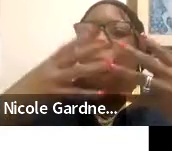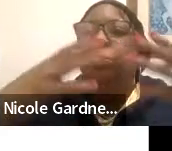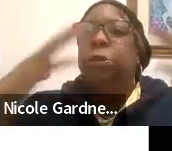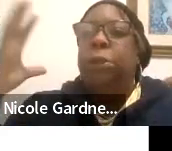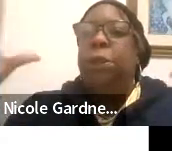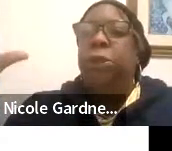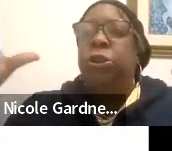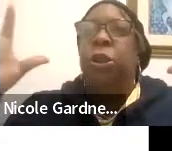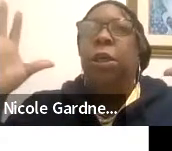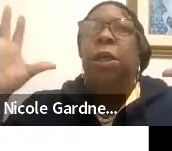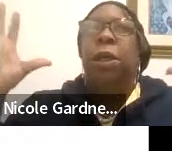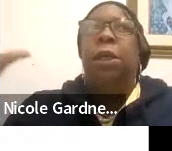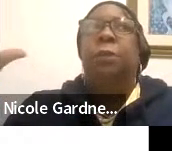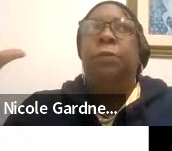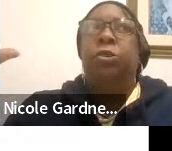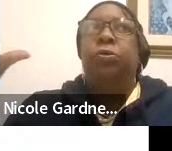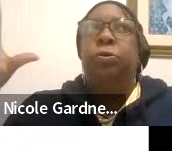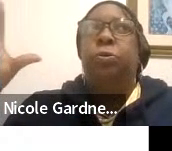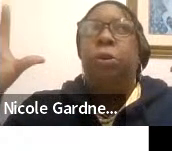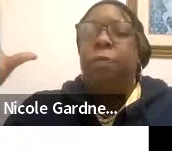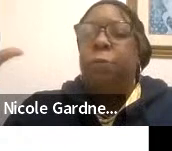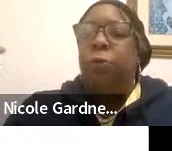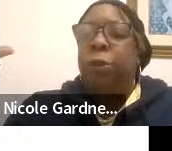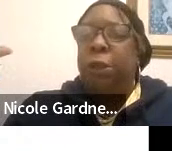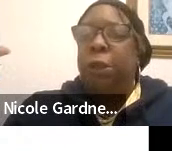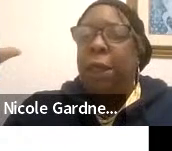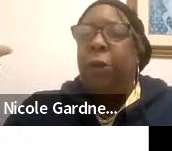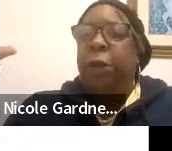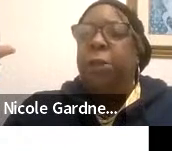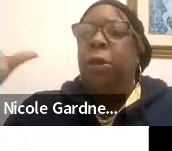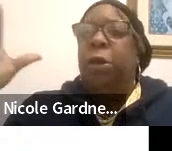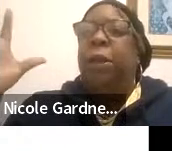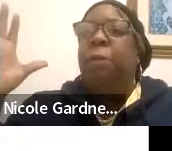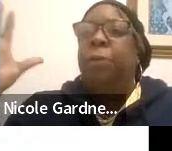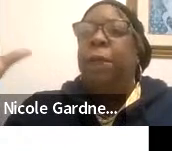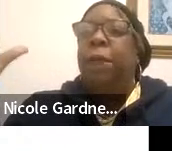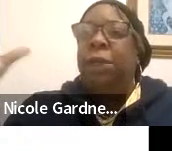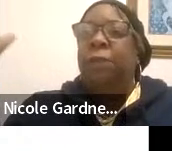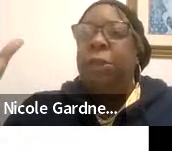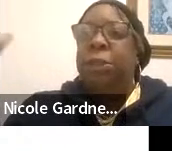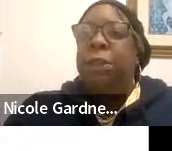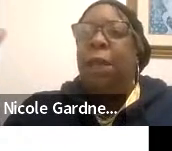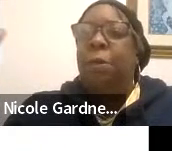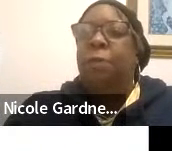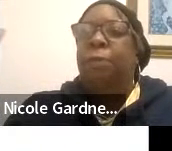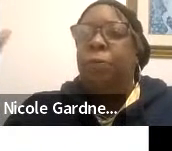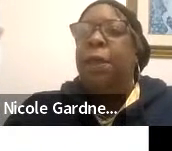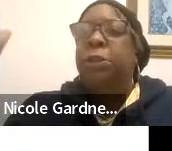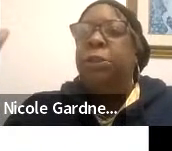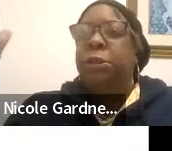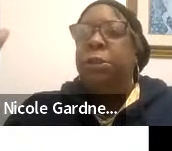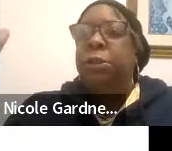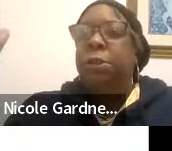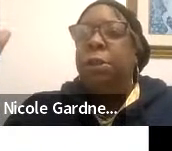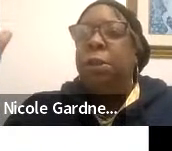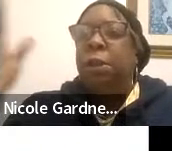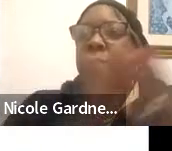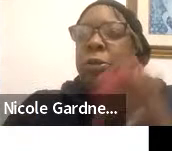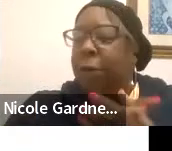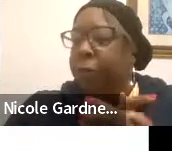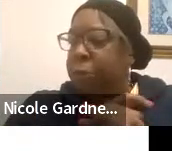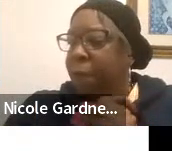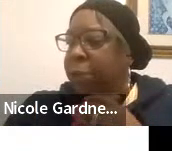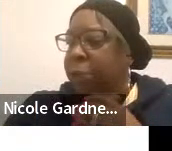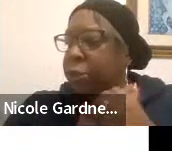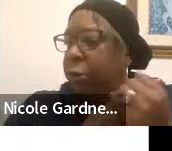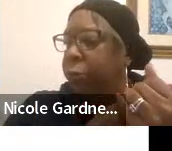at the whole picture. Is each individual community areas, are they being given the same information?